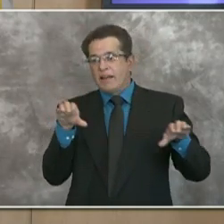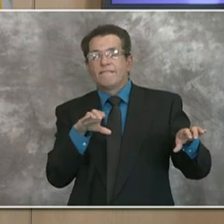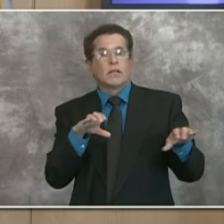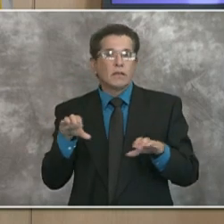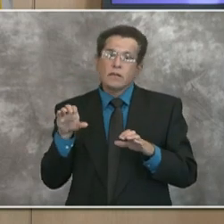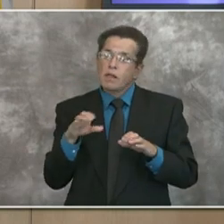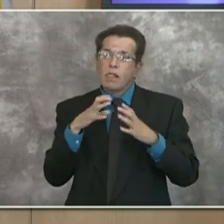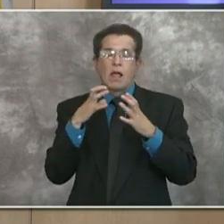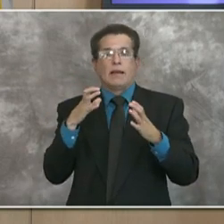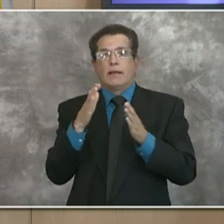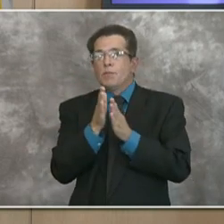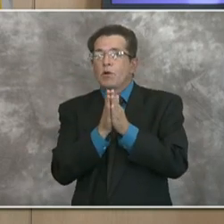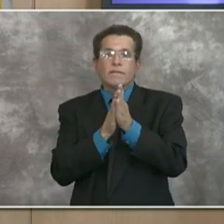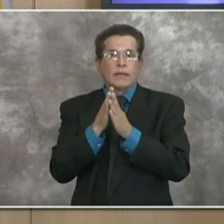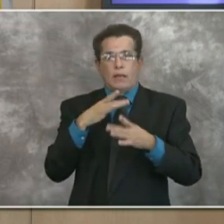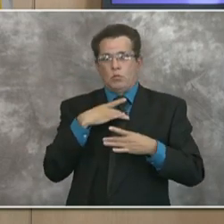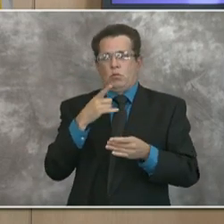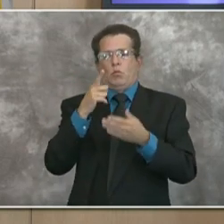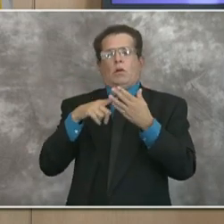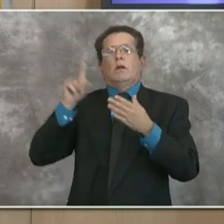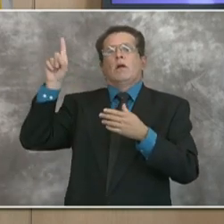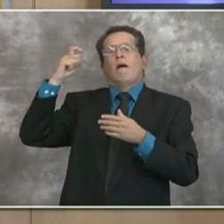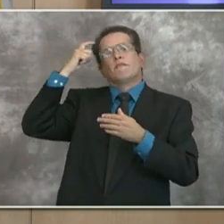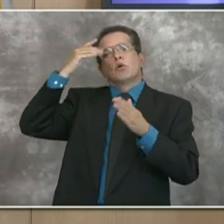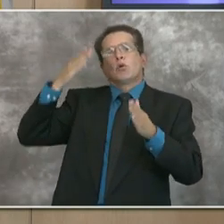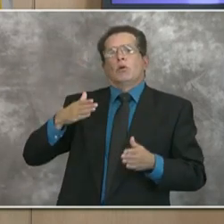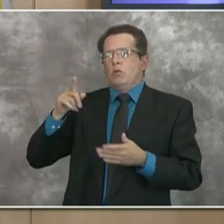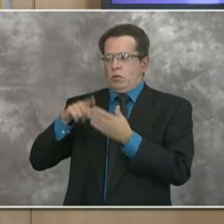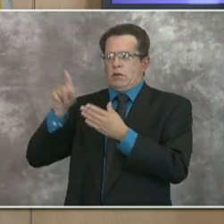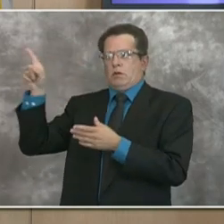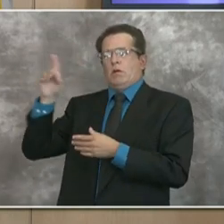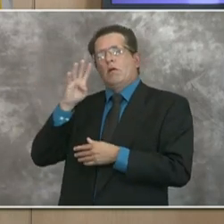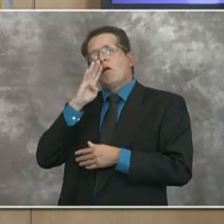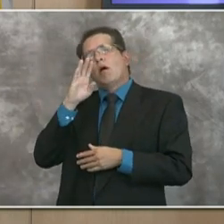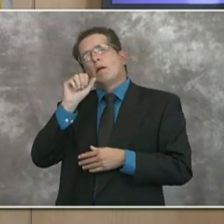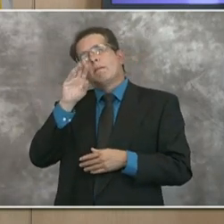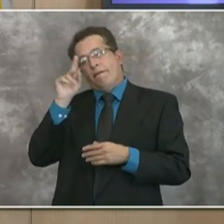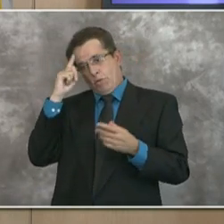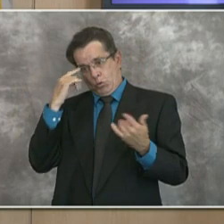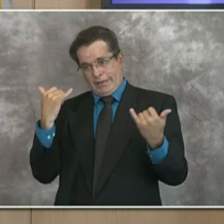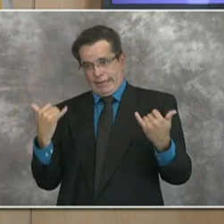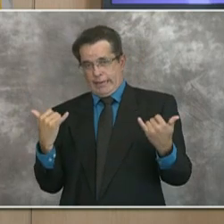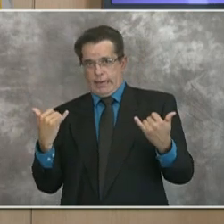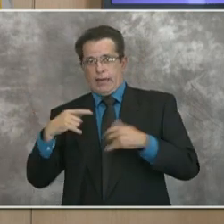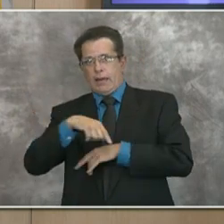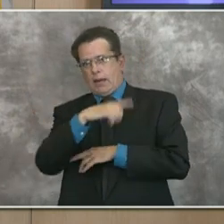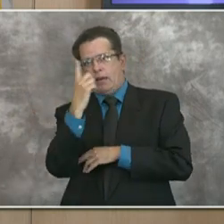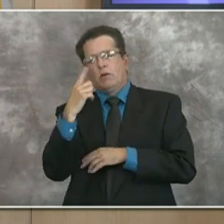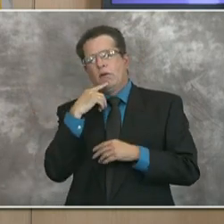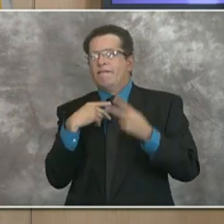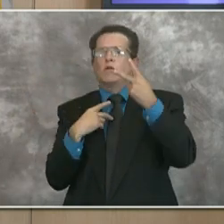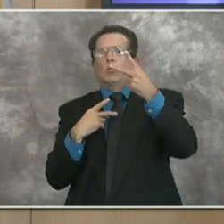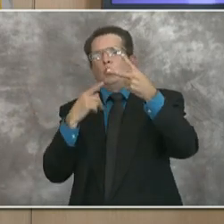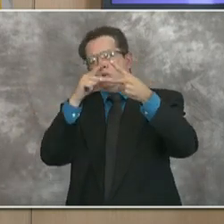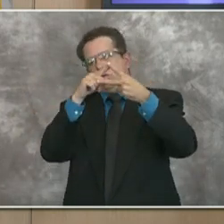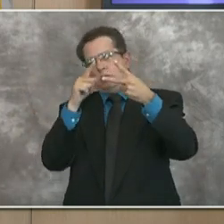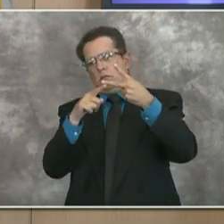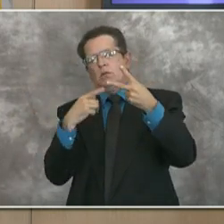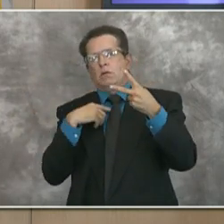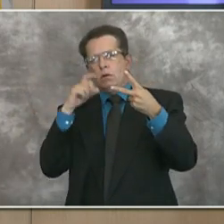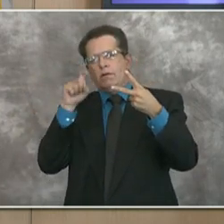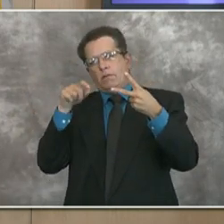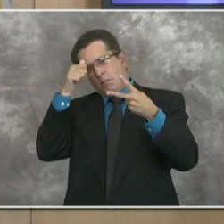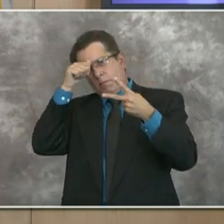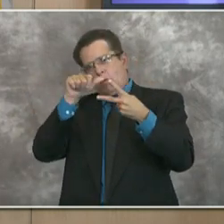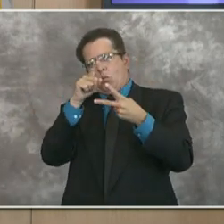and a lot of interest about what the governor was talking about or going to talk about today, and I think that there's two lessons that we should all take away